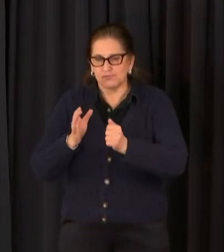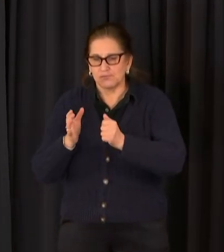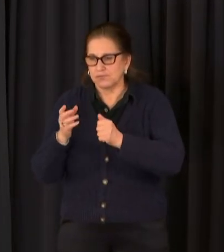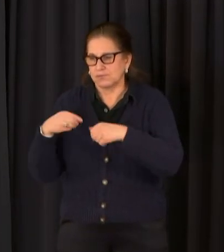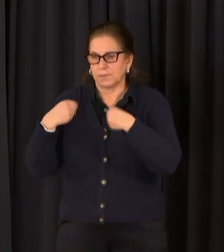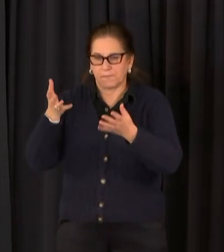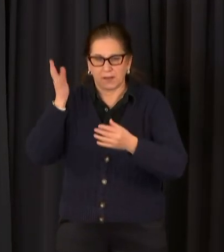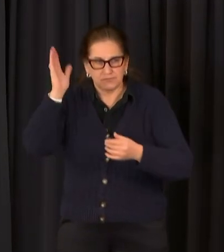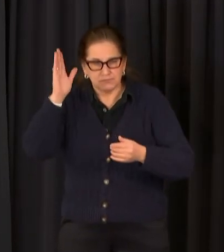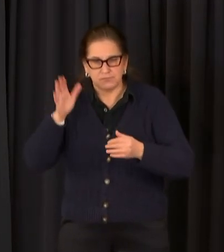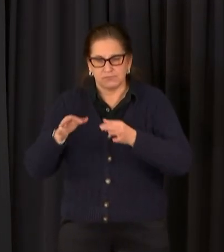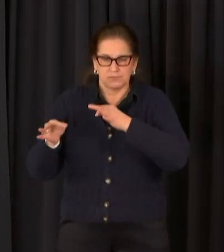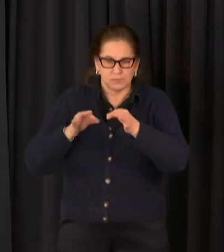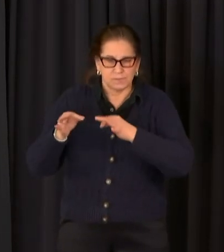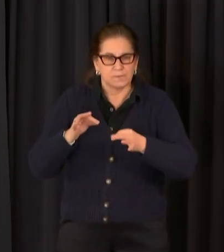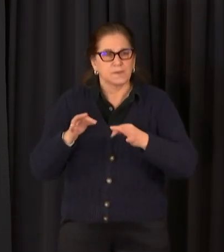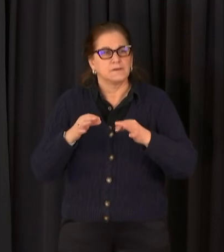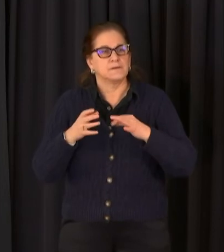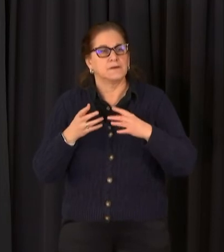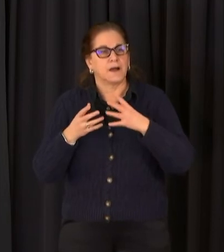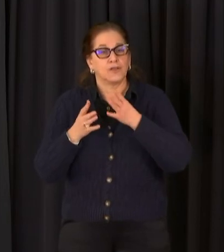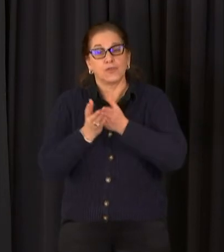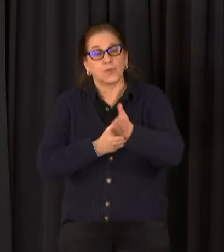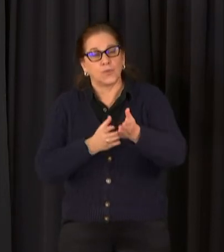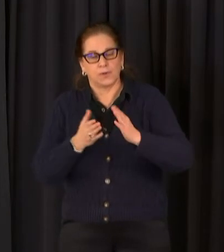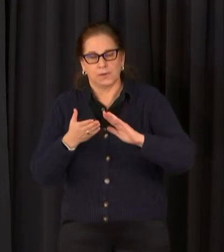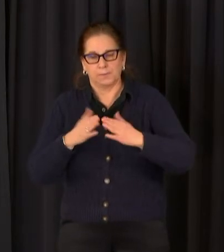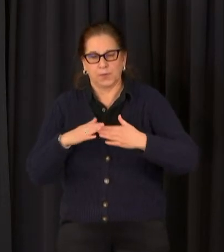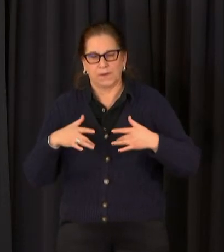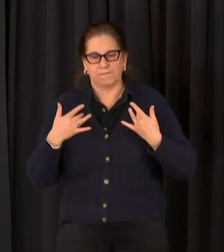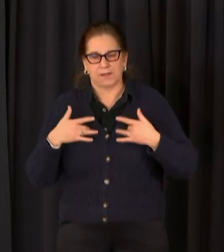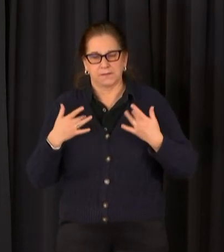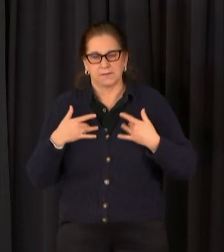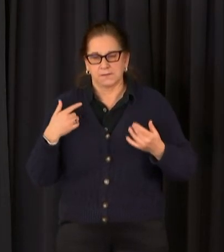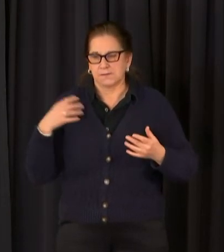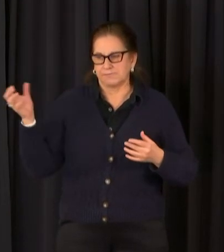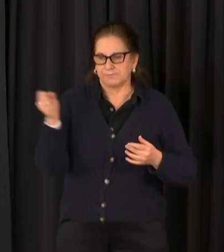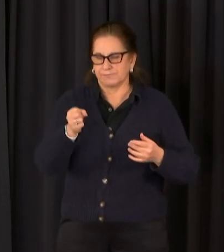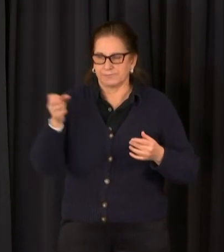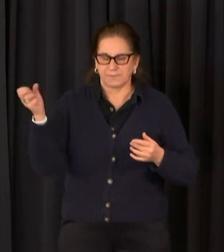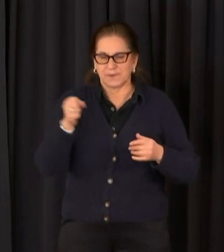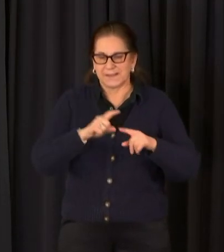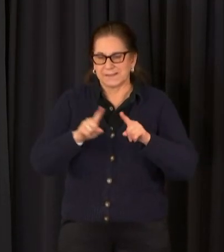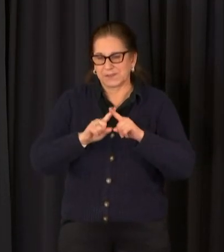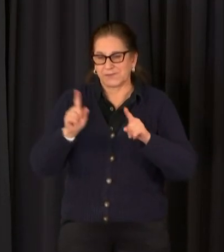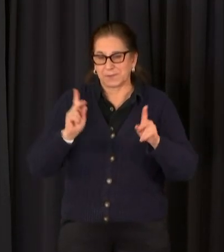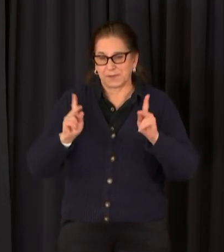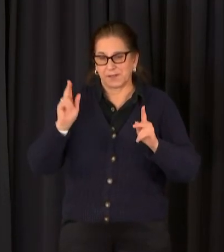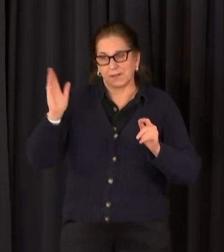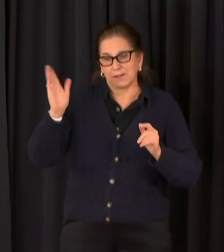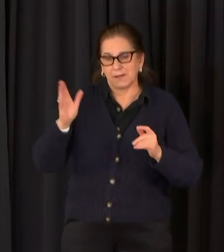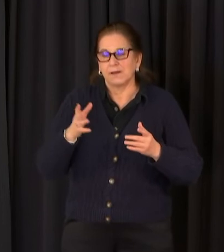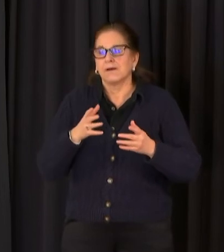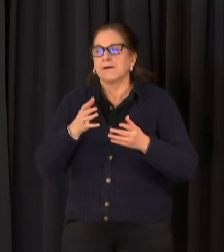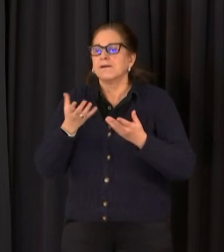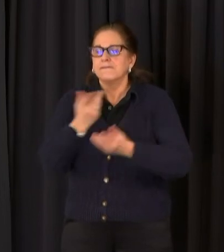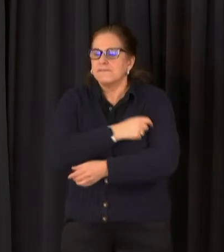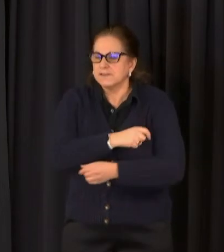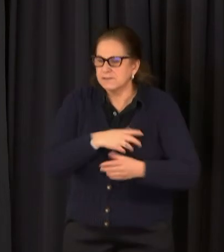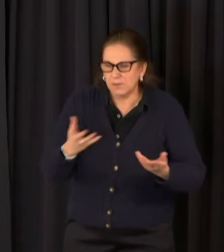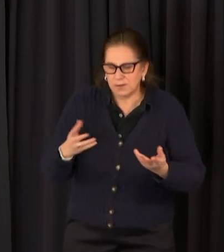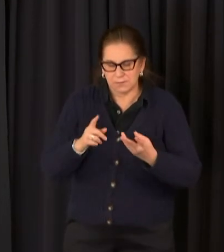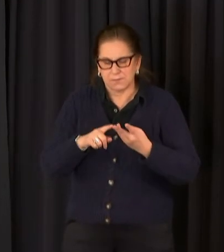events, focus on COVID-19 and the importance and the science behind the vaccine. So each